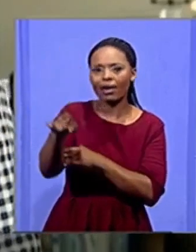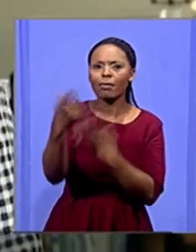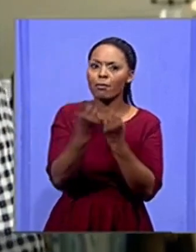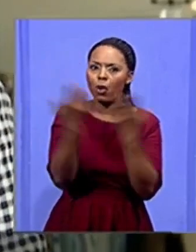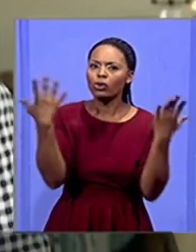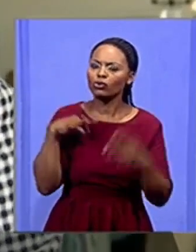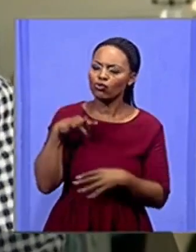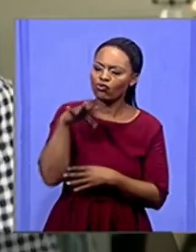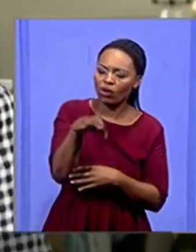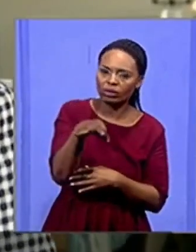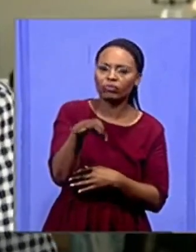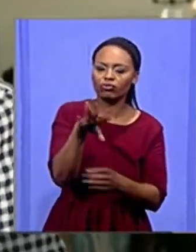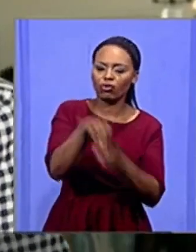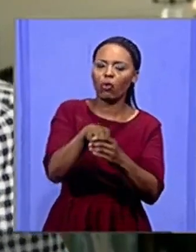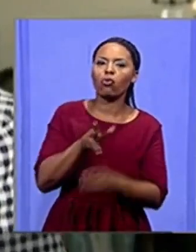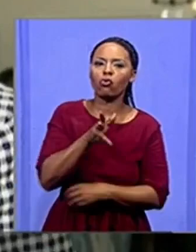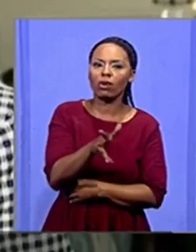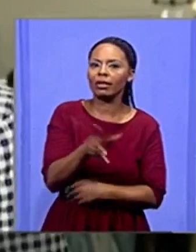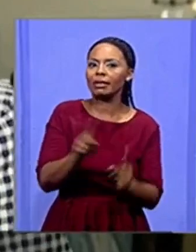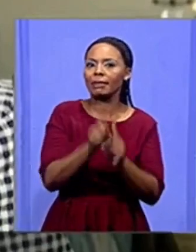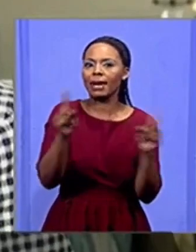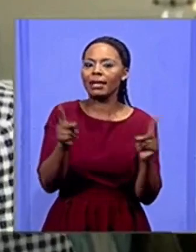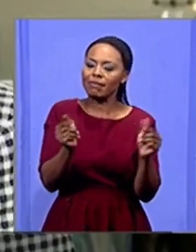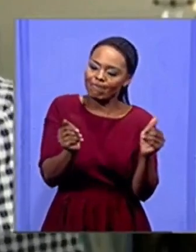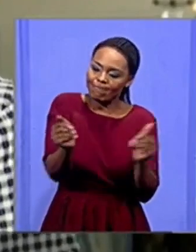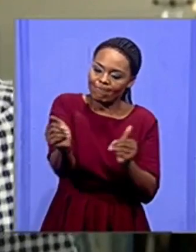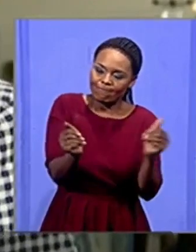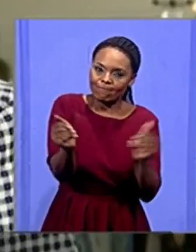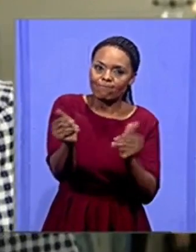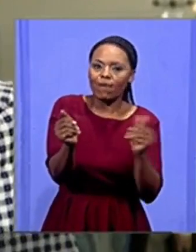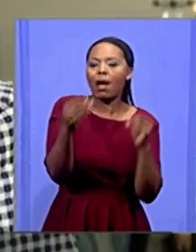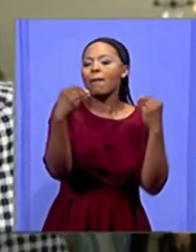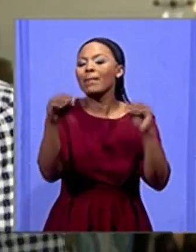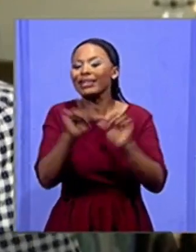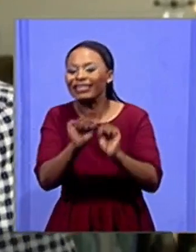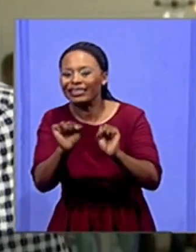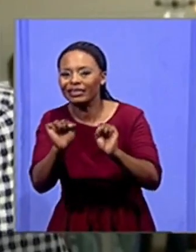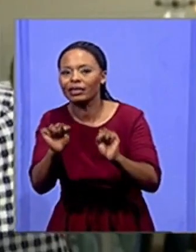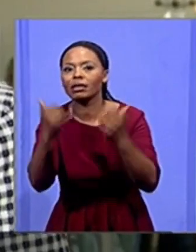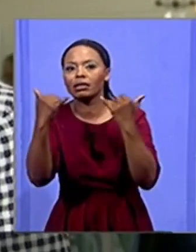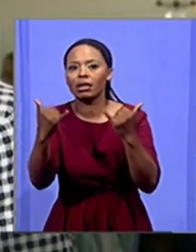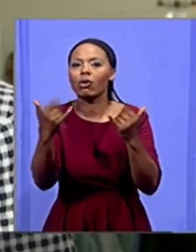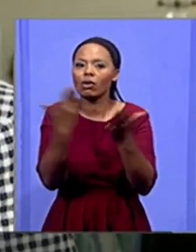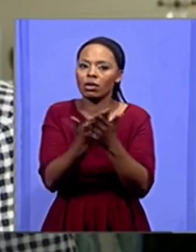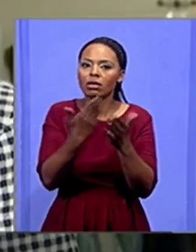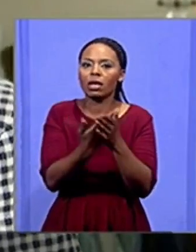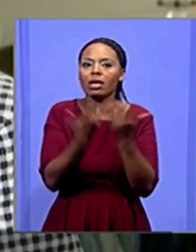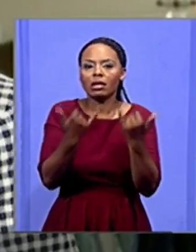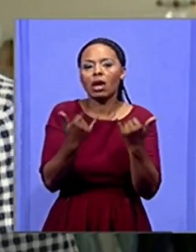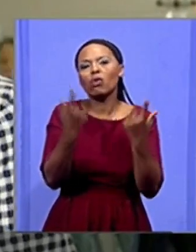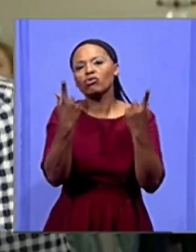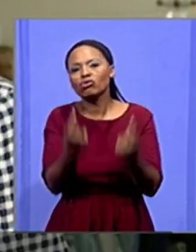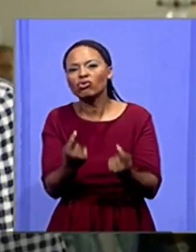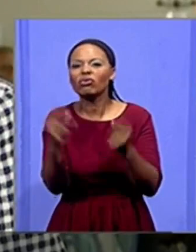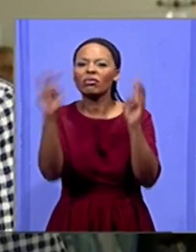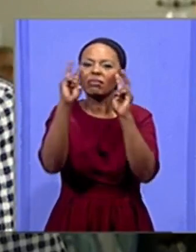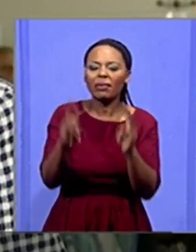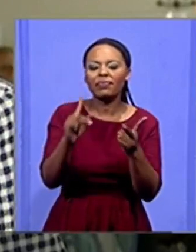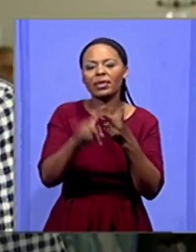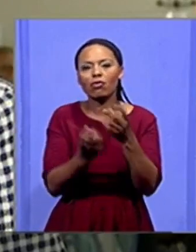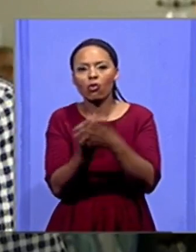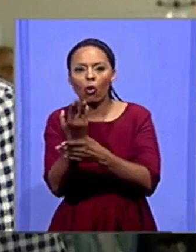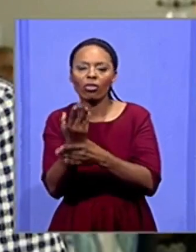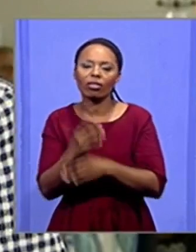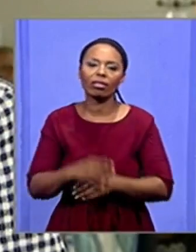to contribute, that wants to mine the commodities that are needed to drive energy transition and drive growth.